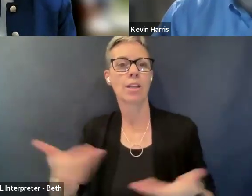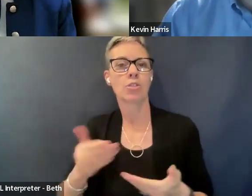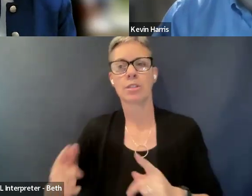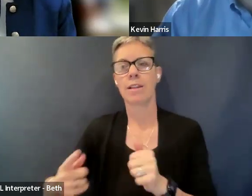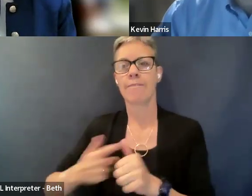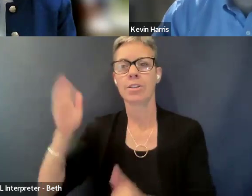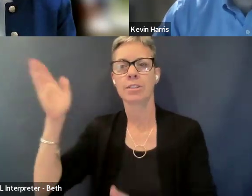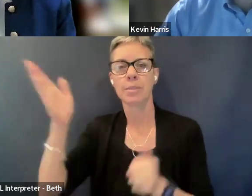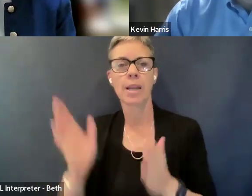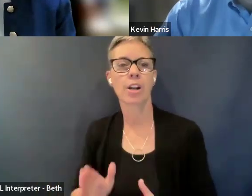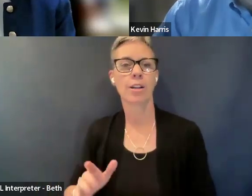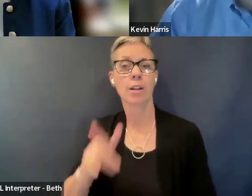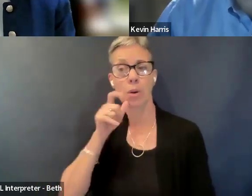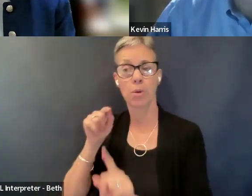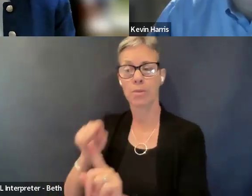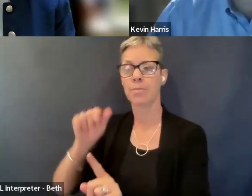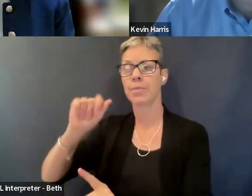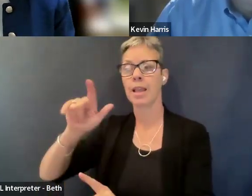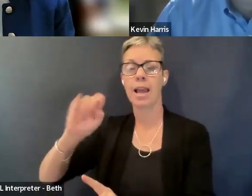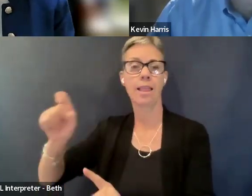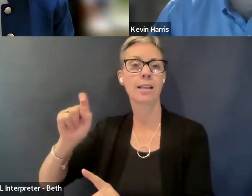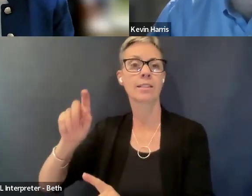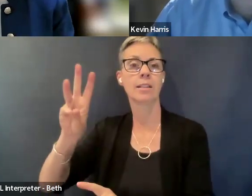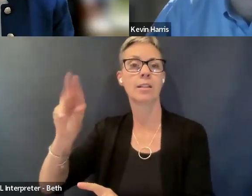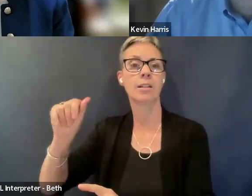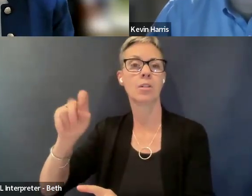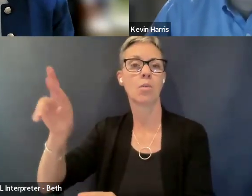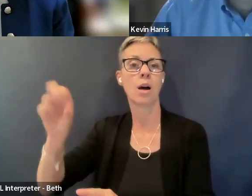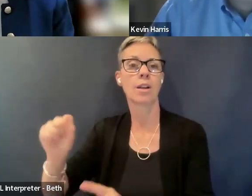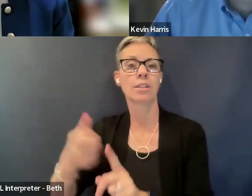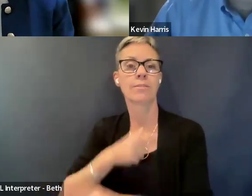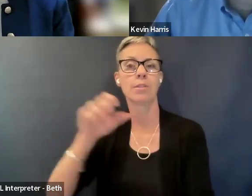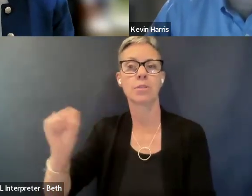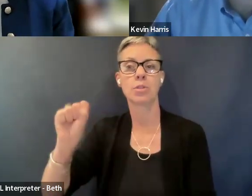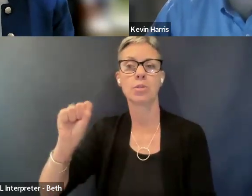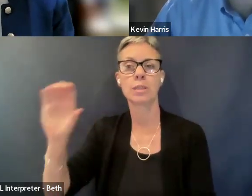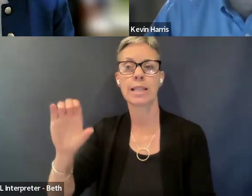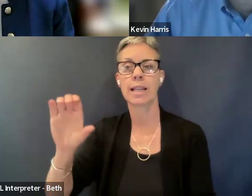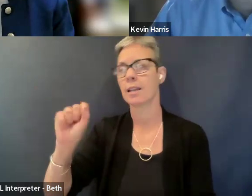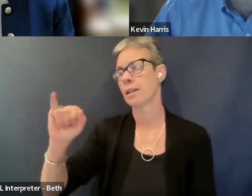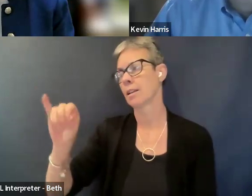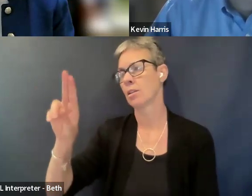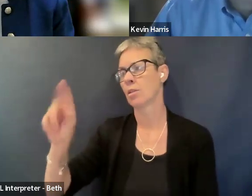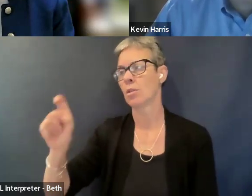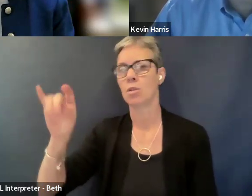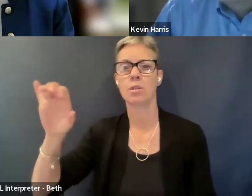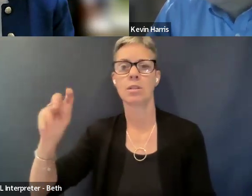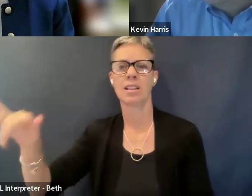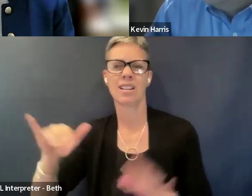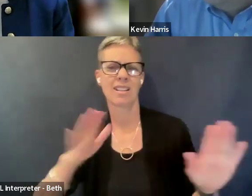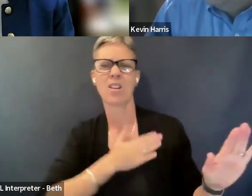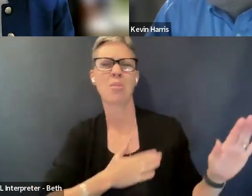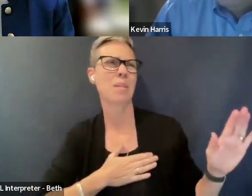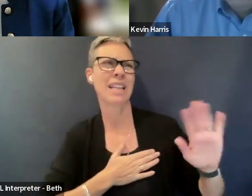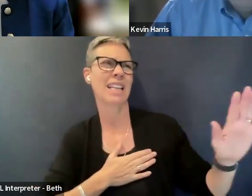here. First up, we have Alex Waters from Sioux City. Alex is a quadriplegic. Oh, please don't. You don't have to read